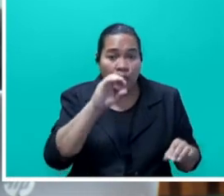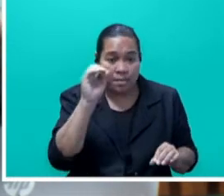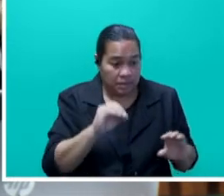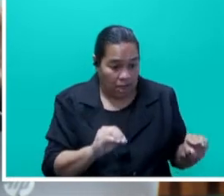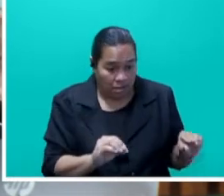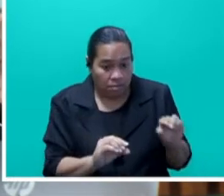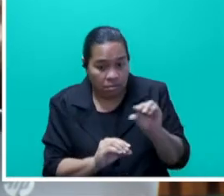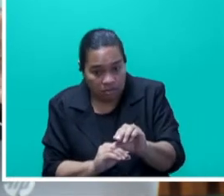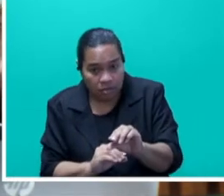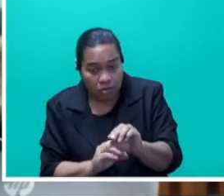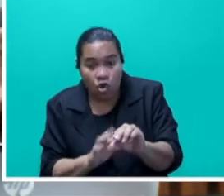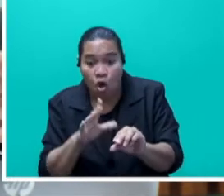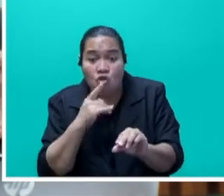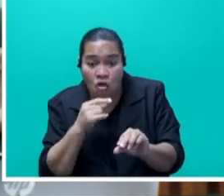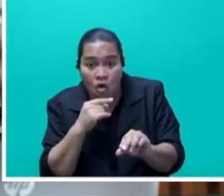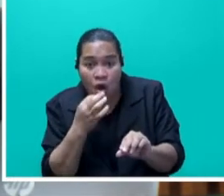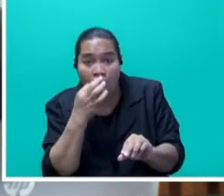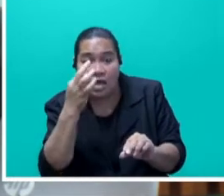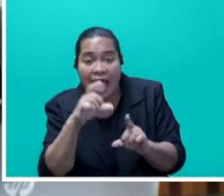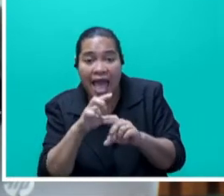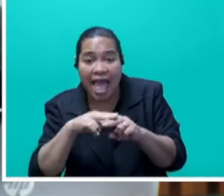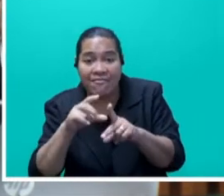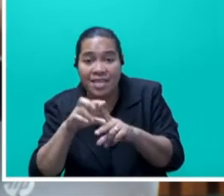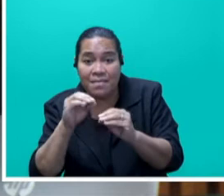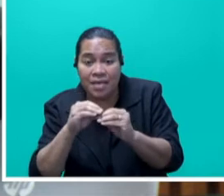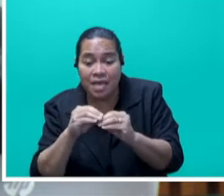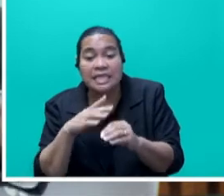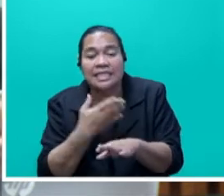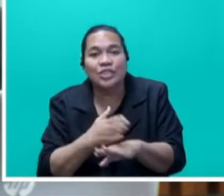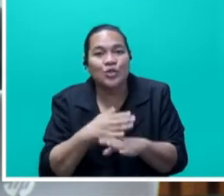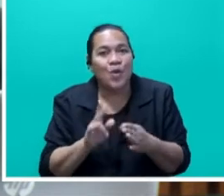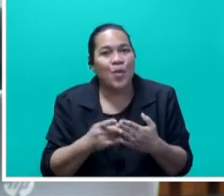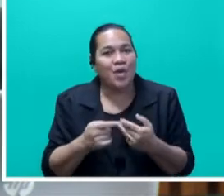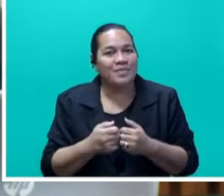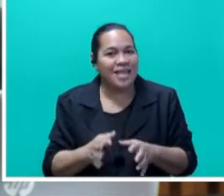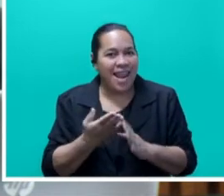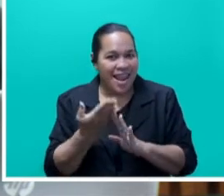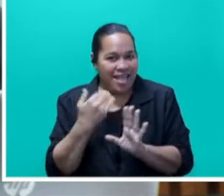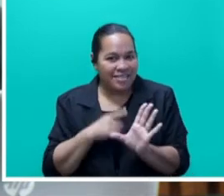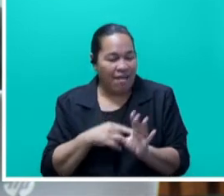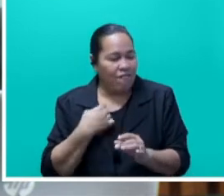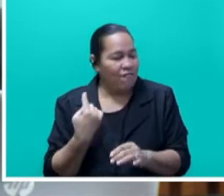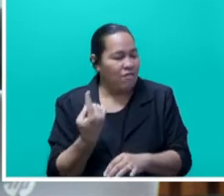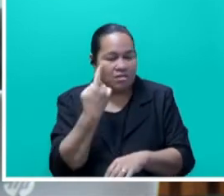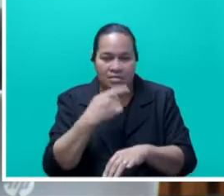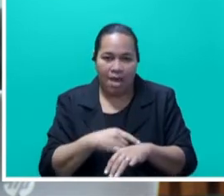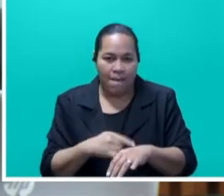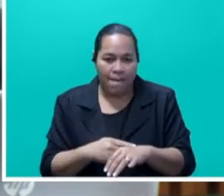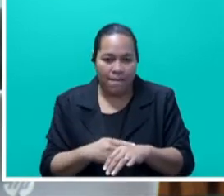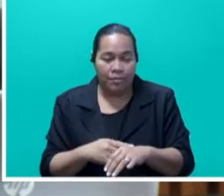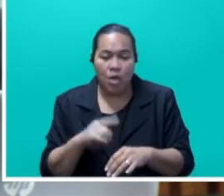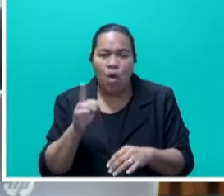grant to the loan that they will take from FDB. It's a new program that we started last year, first time ever, Mr. Speaker says, it's